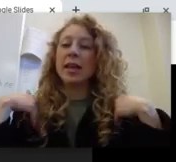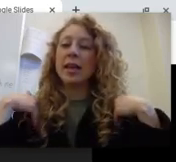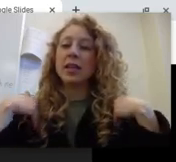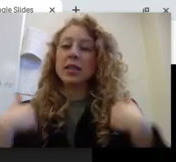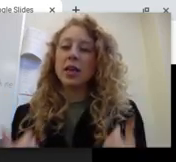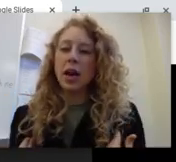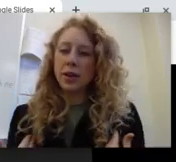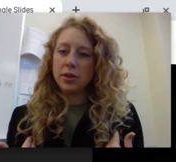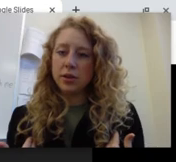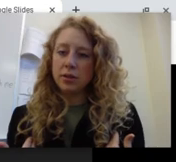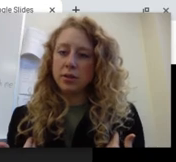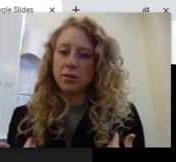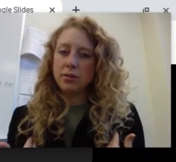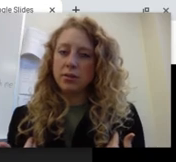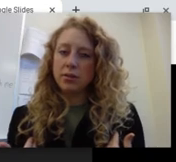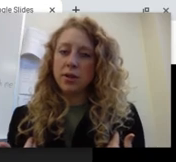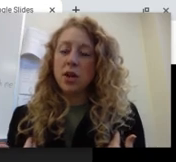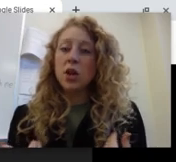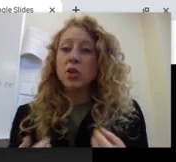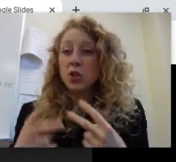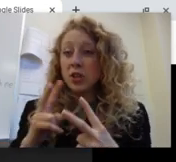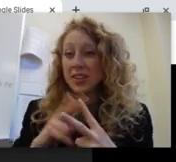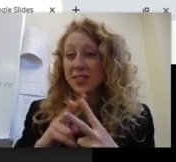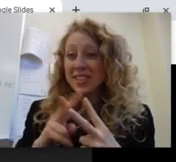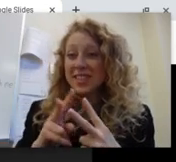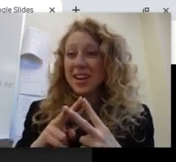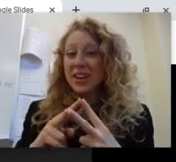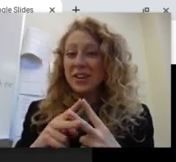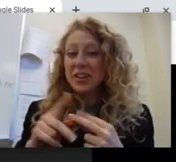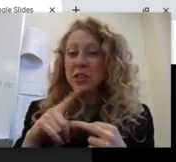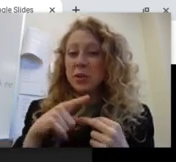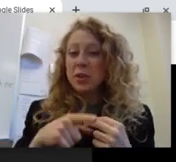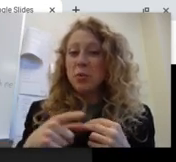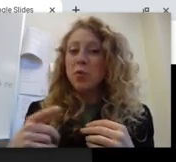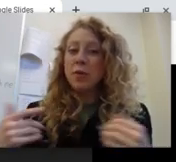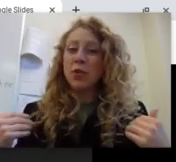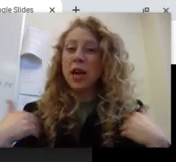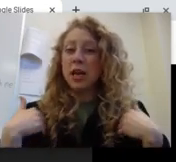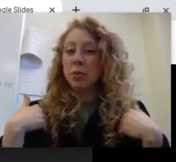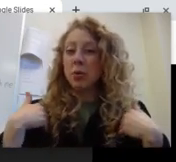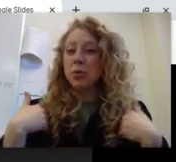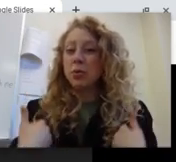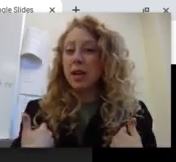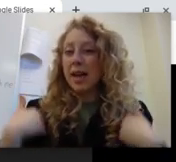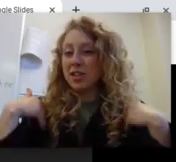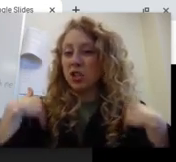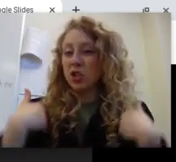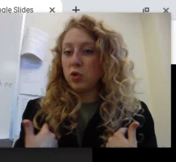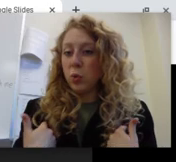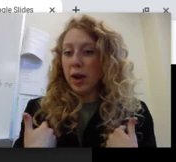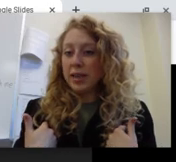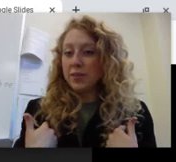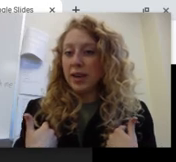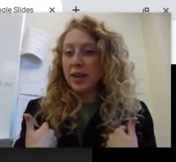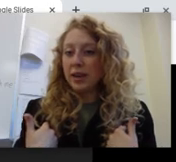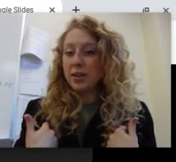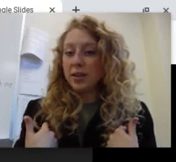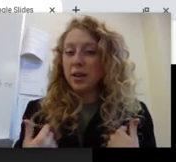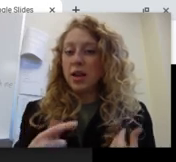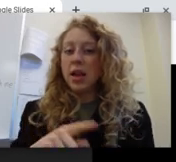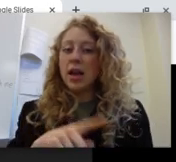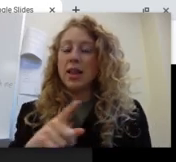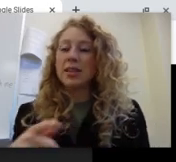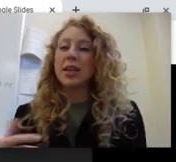and then tired. So the difference there is with the movement for animal, I just do it twice right